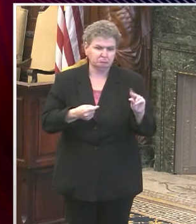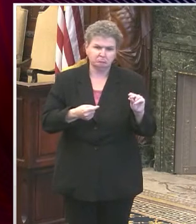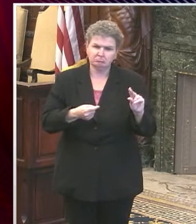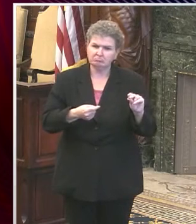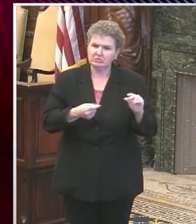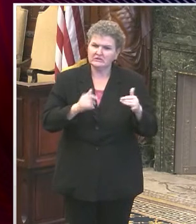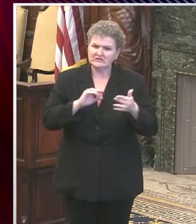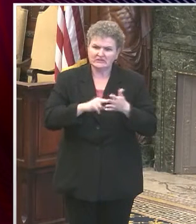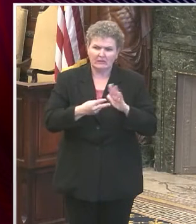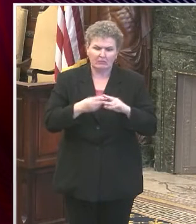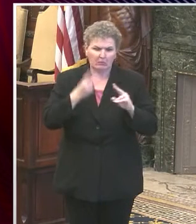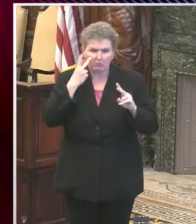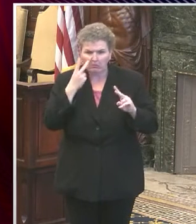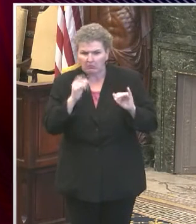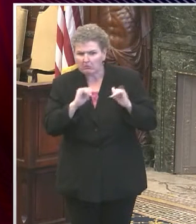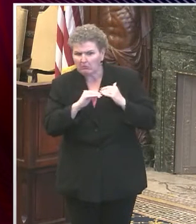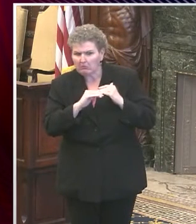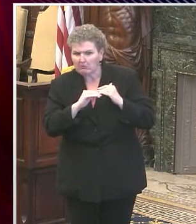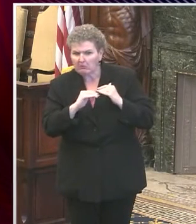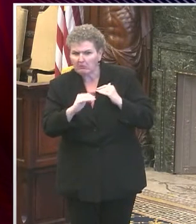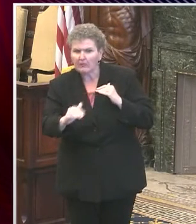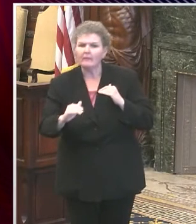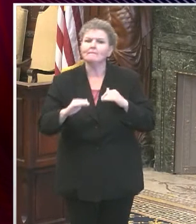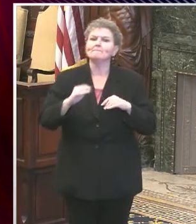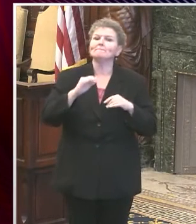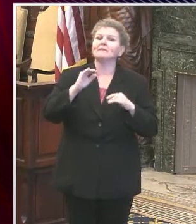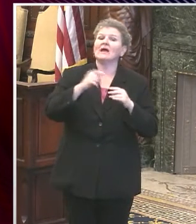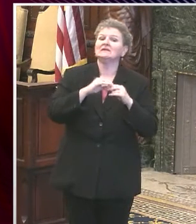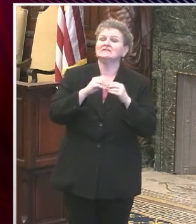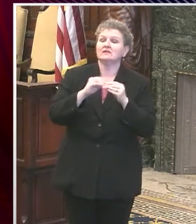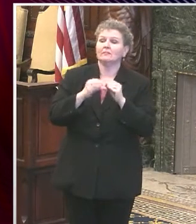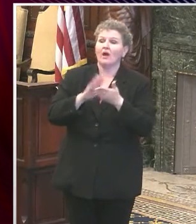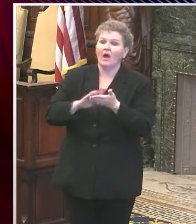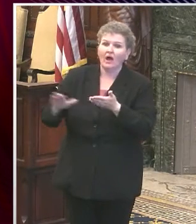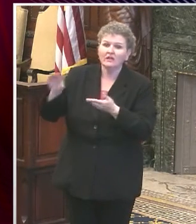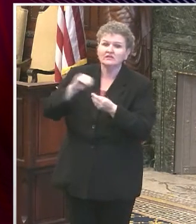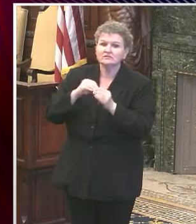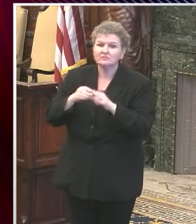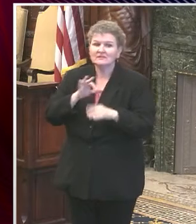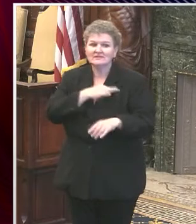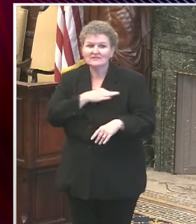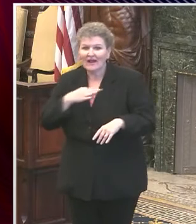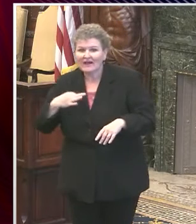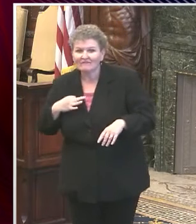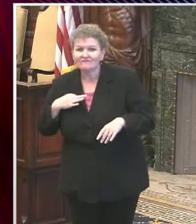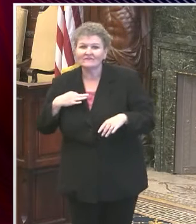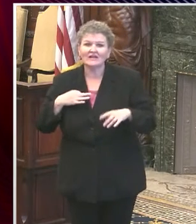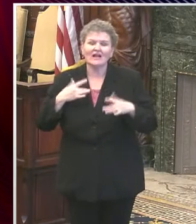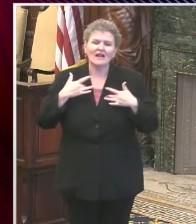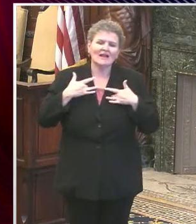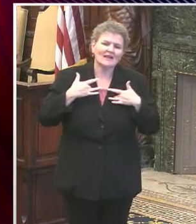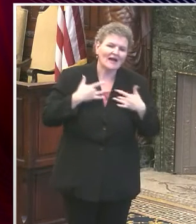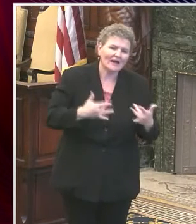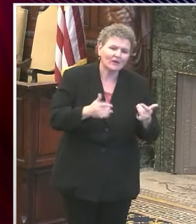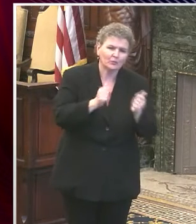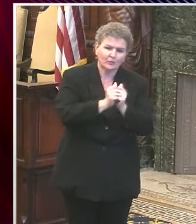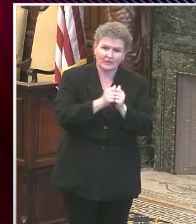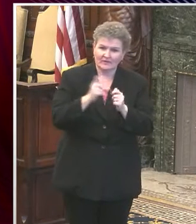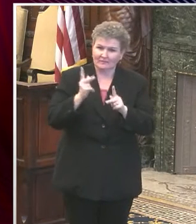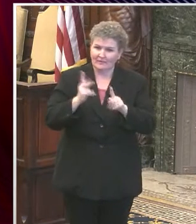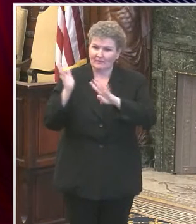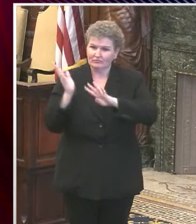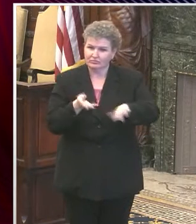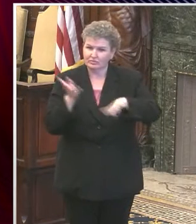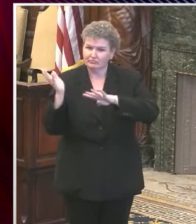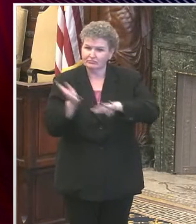seeing isolated cases in students as well as in staff of those schools, but those are likely people who bring it into the school. We have no evidence yet